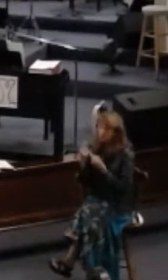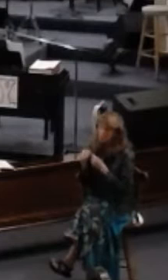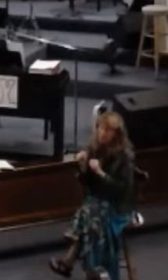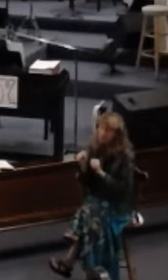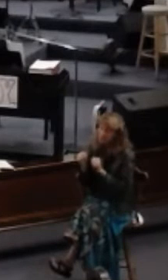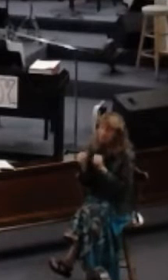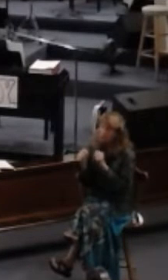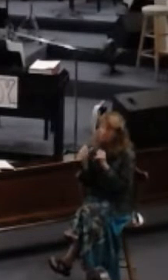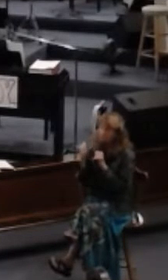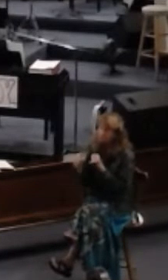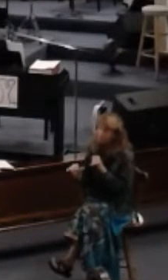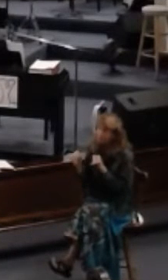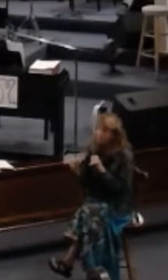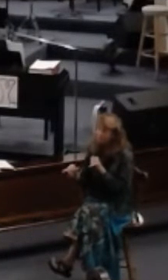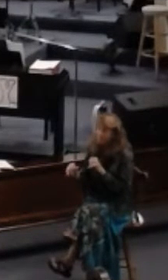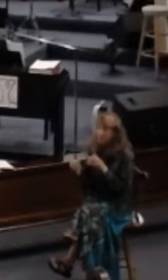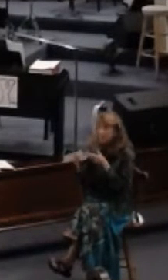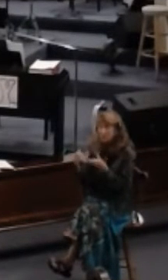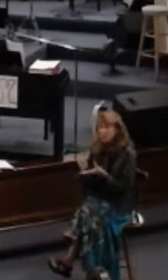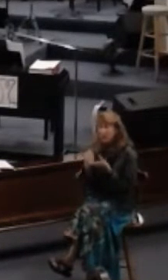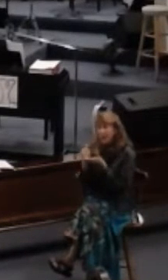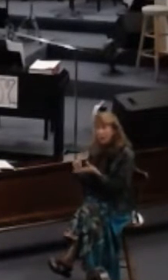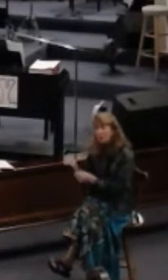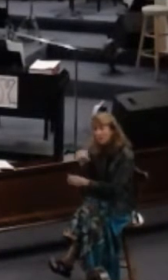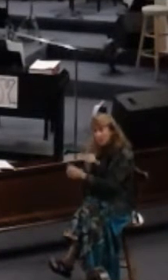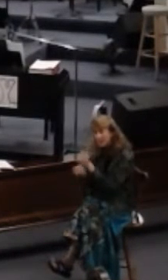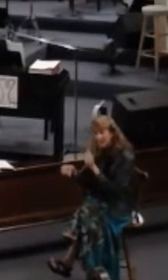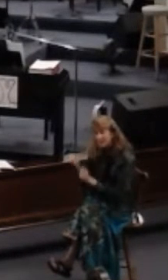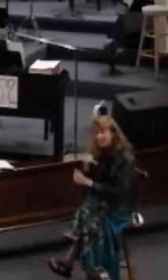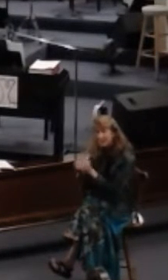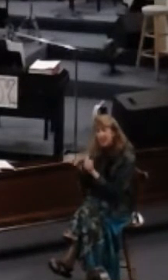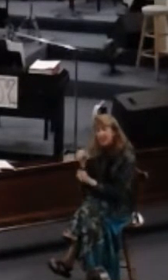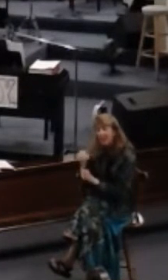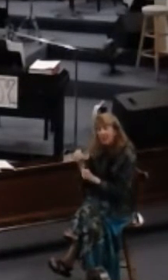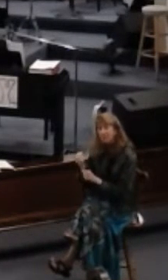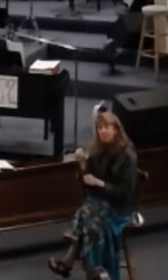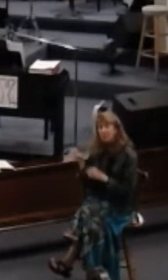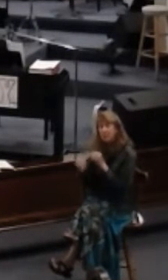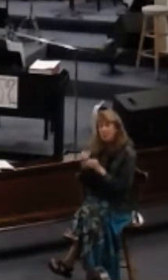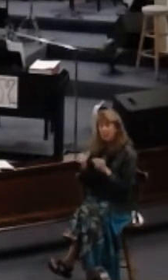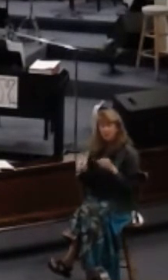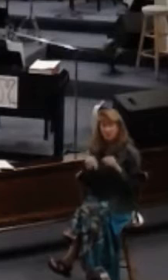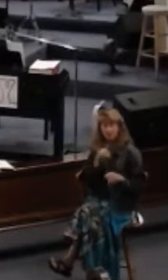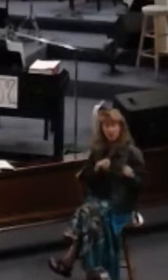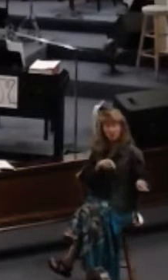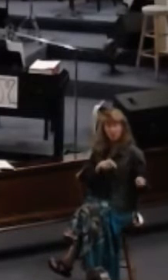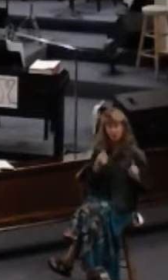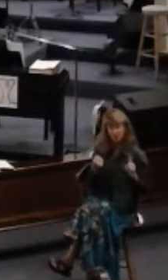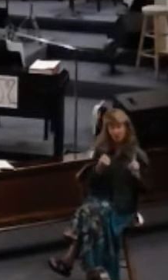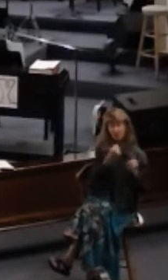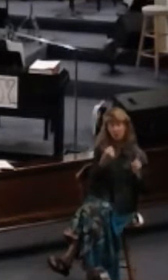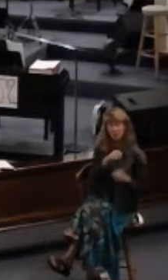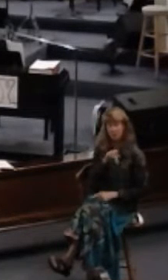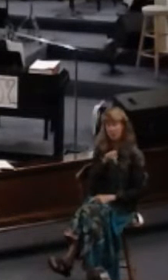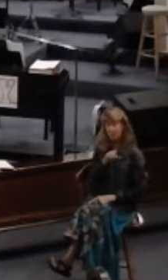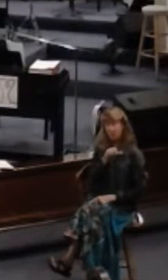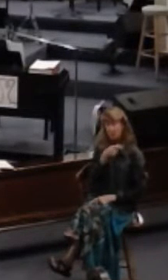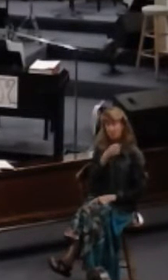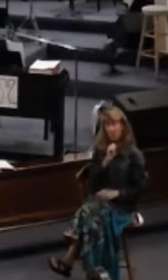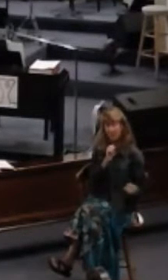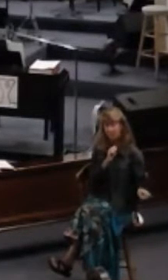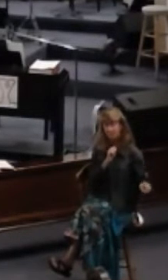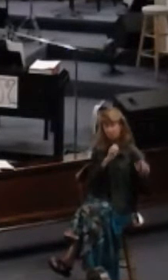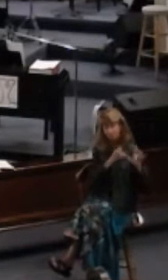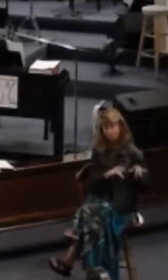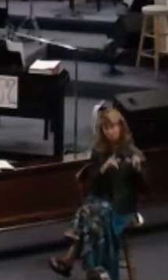avoid the stick. When their first symptom appeared, victims were often thrown into the streets where the dead